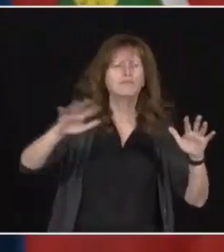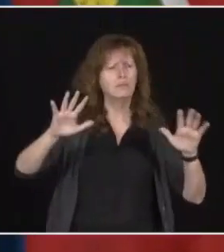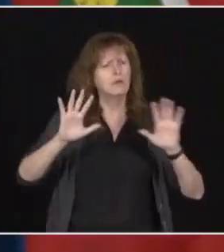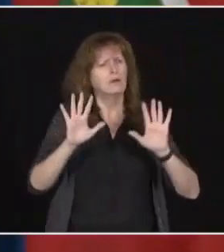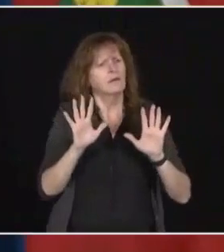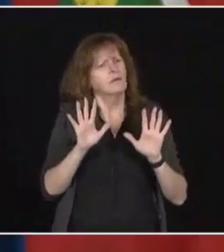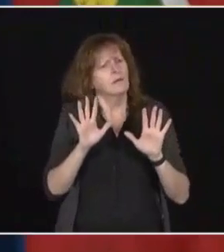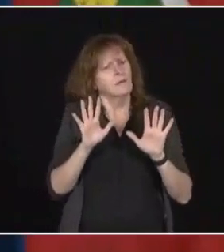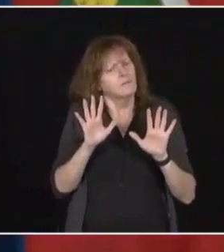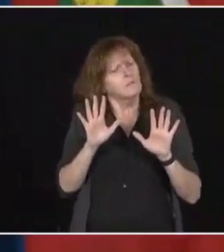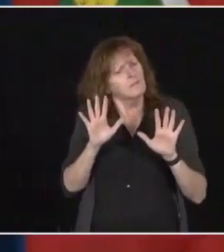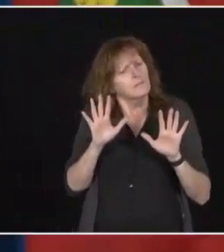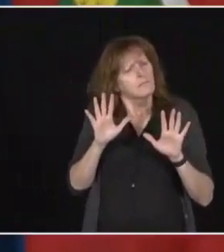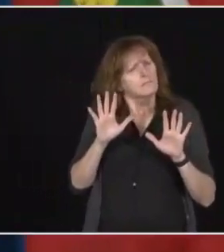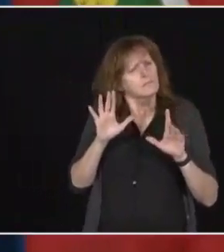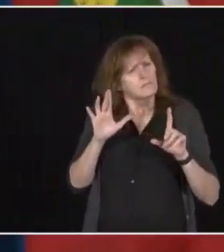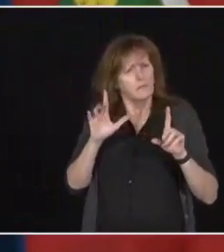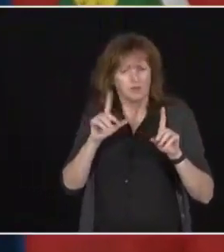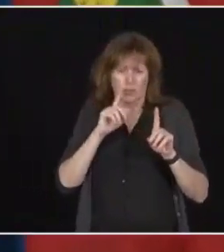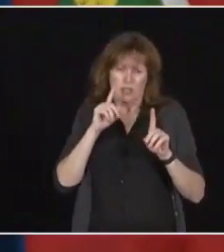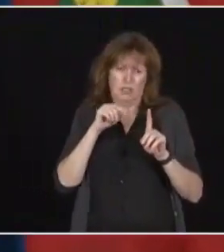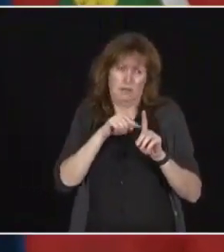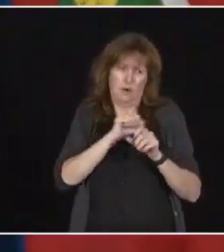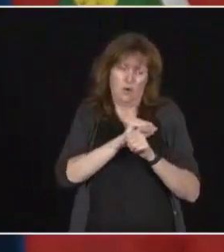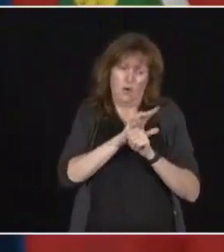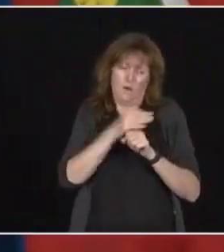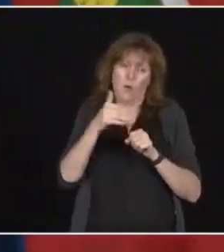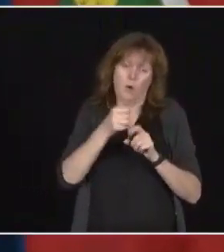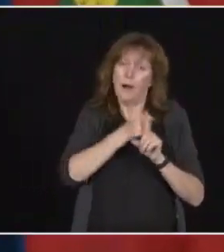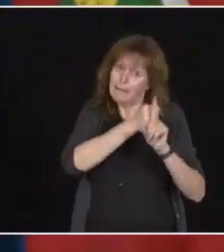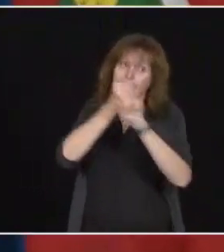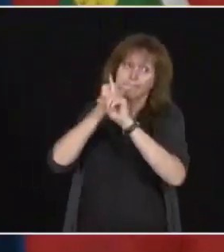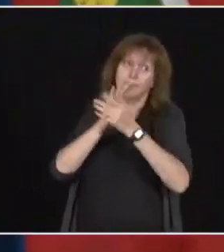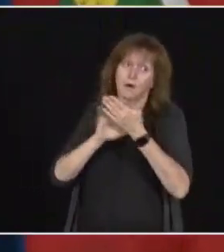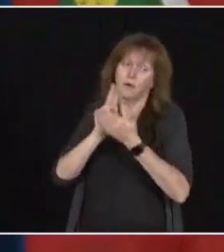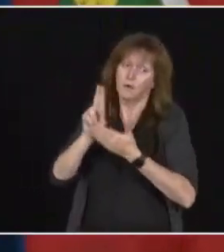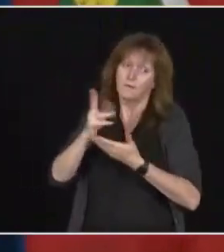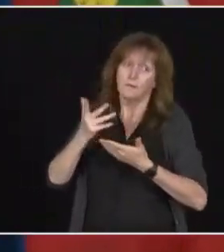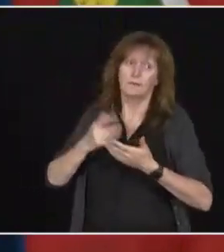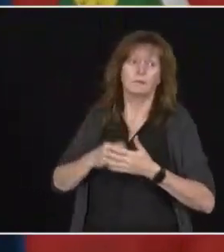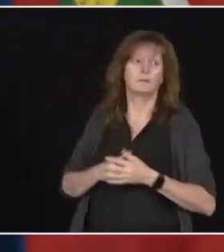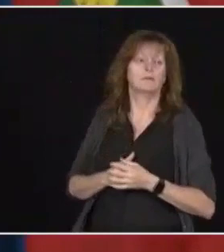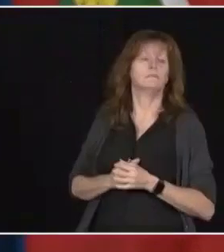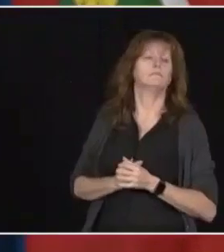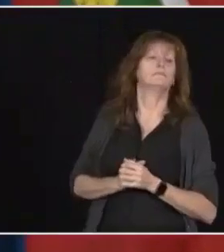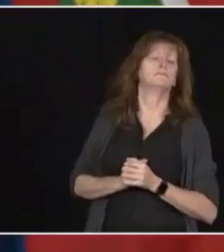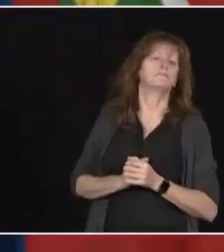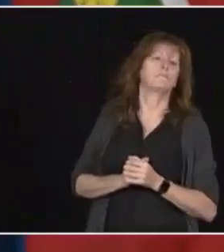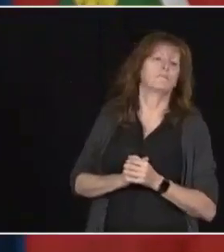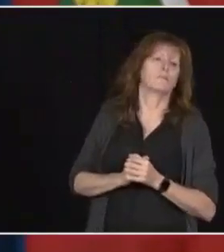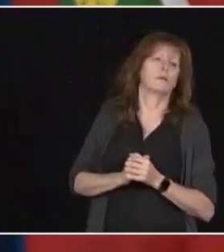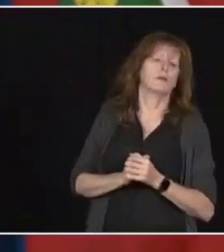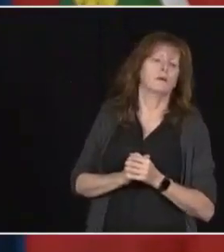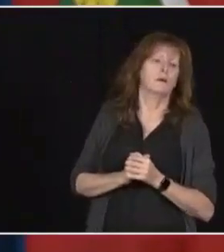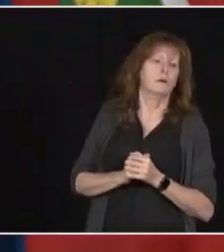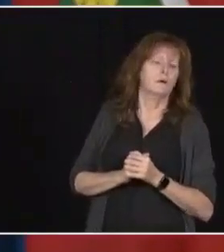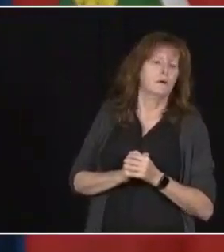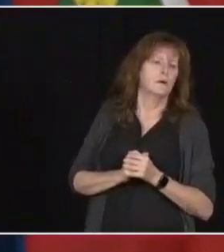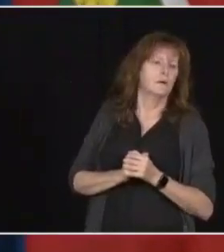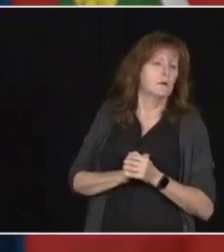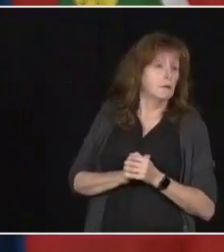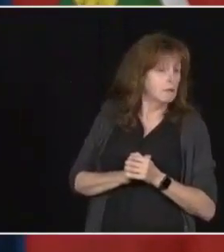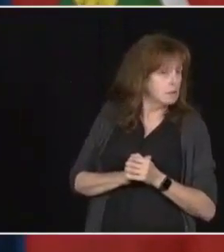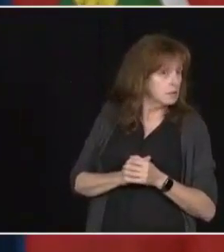brought about. And really quickly, since we have you here on the topic today, is there anything you can